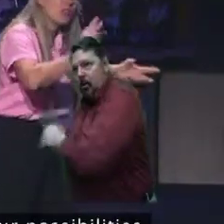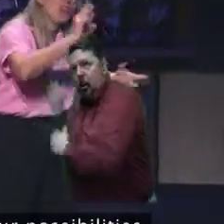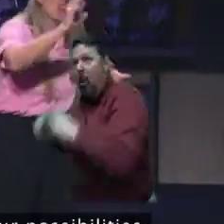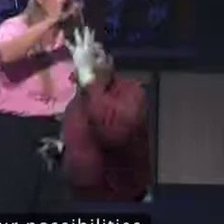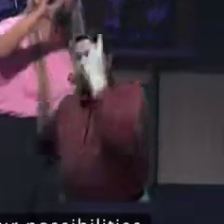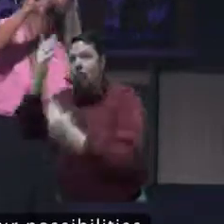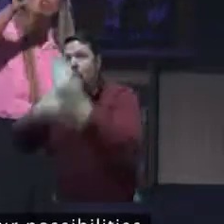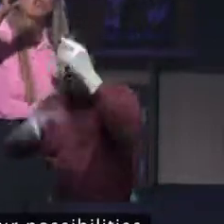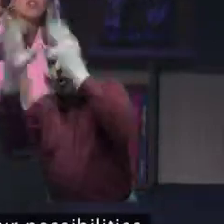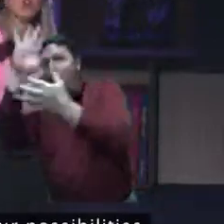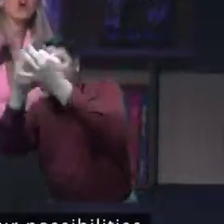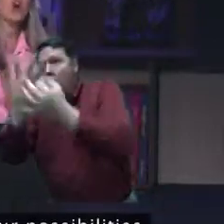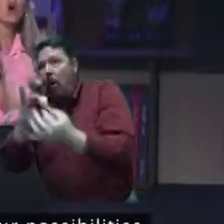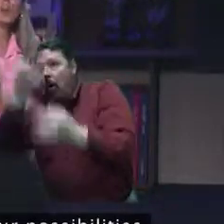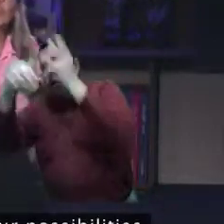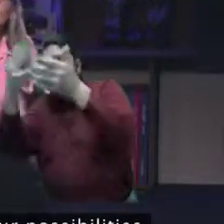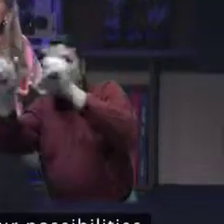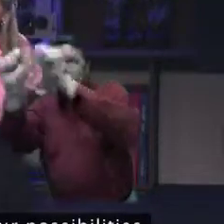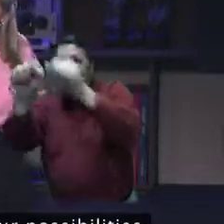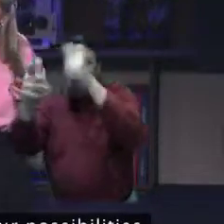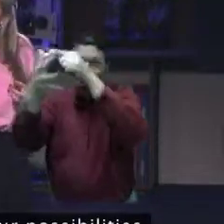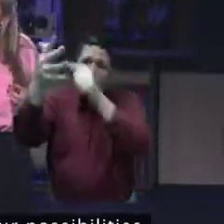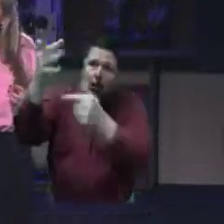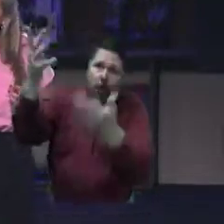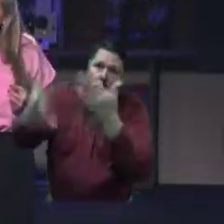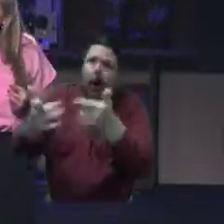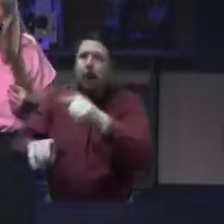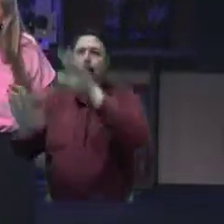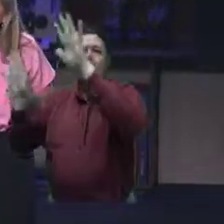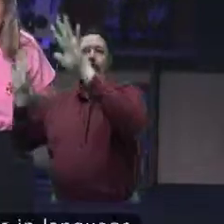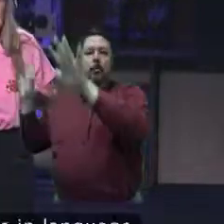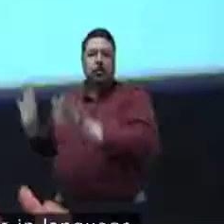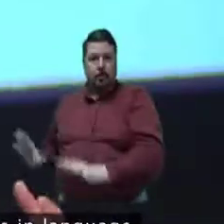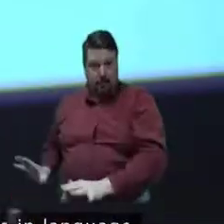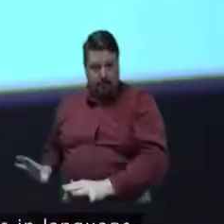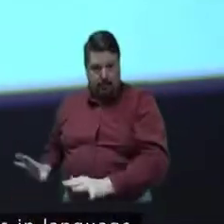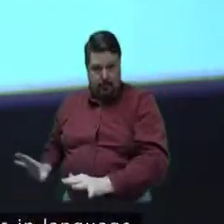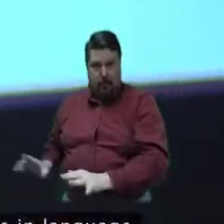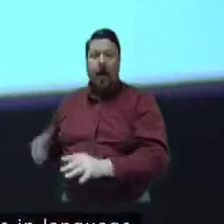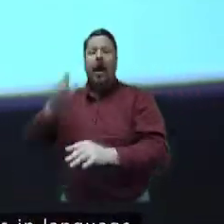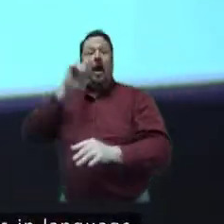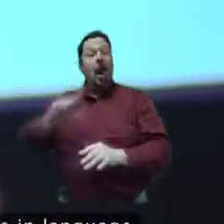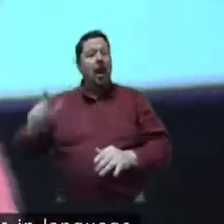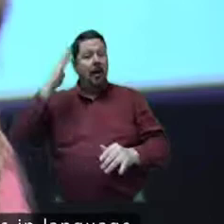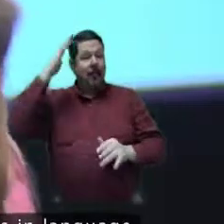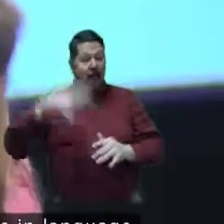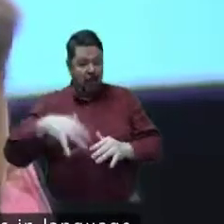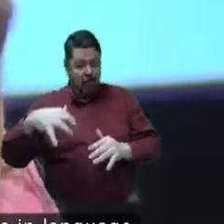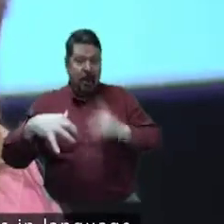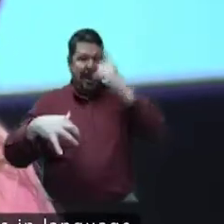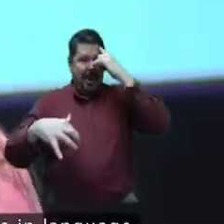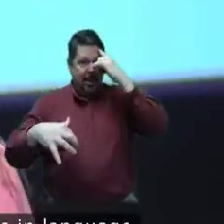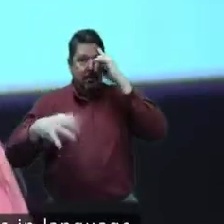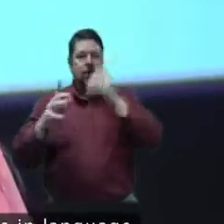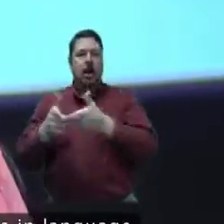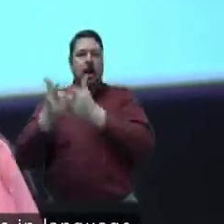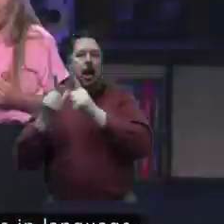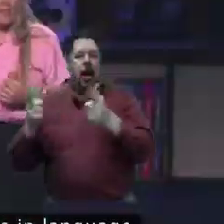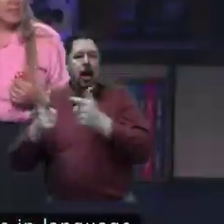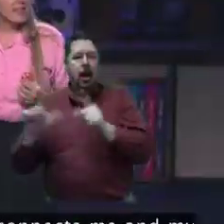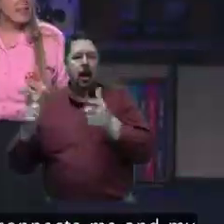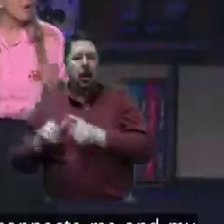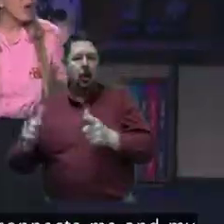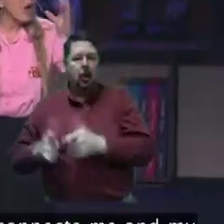and projects into the future all of our possibilities. And our left hemisphere thinks in